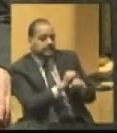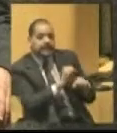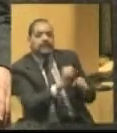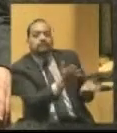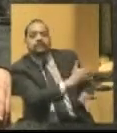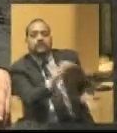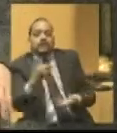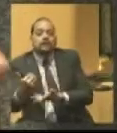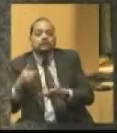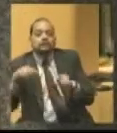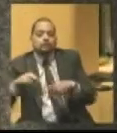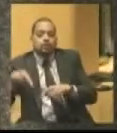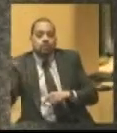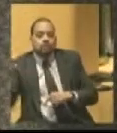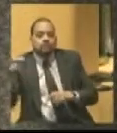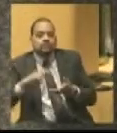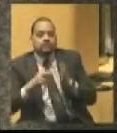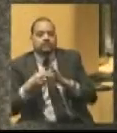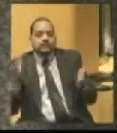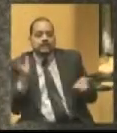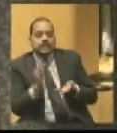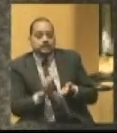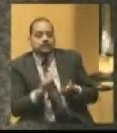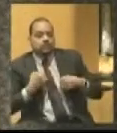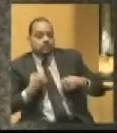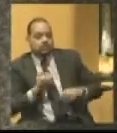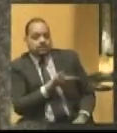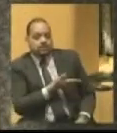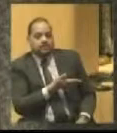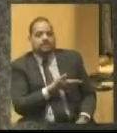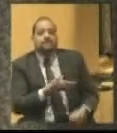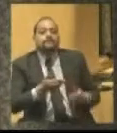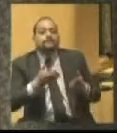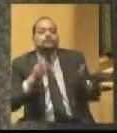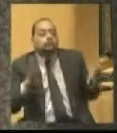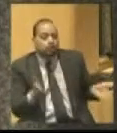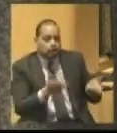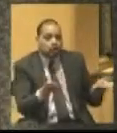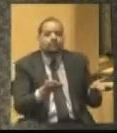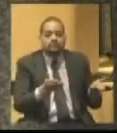of 1862, quote, they are to be encouraged to come within our lines.